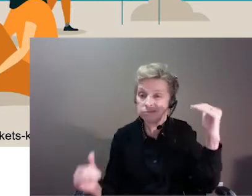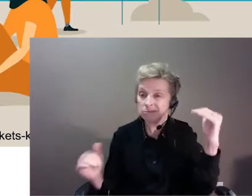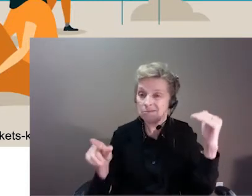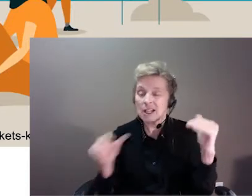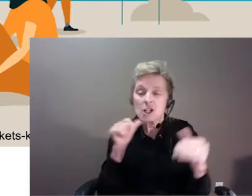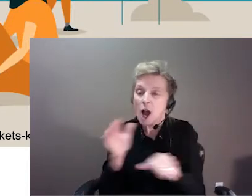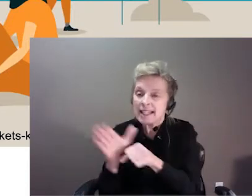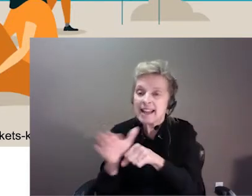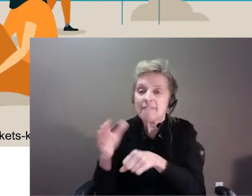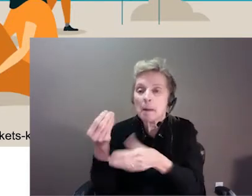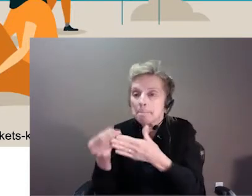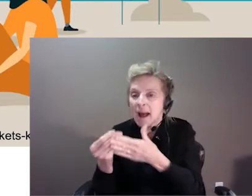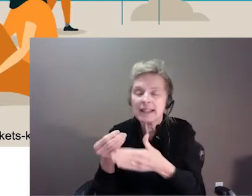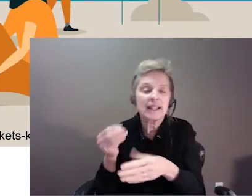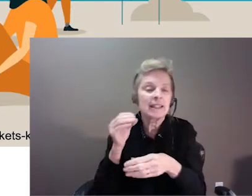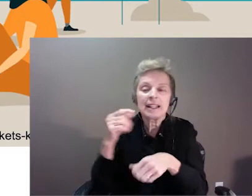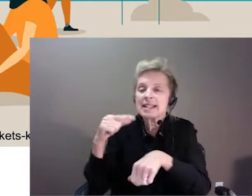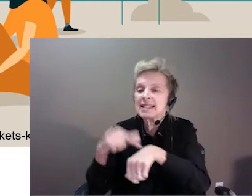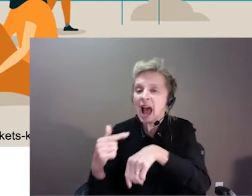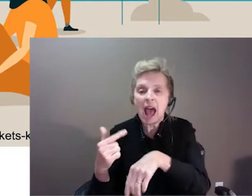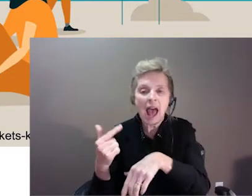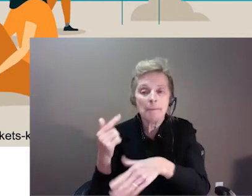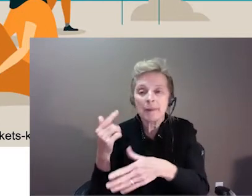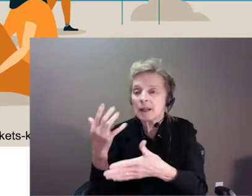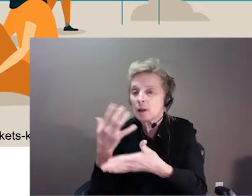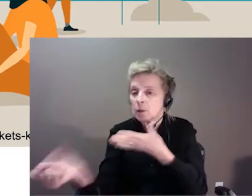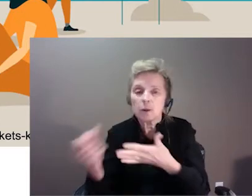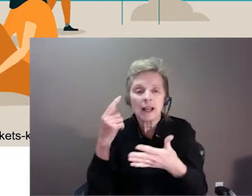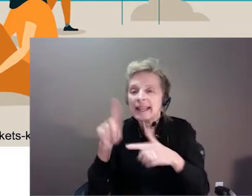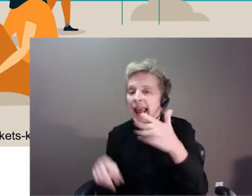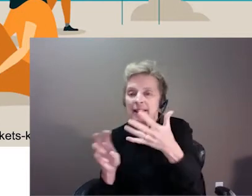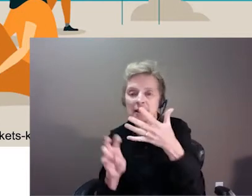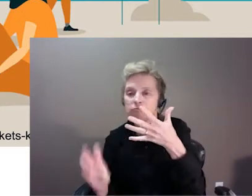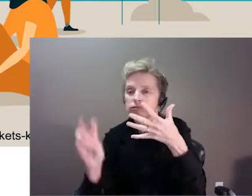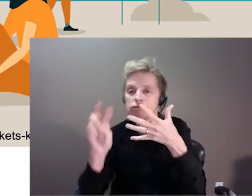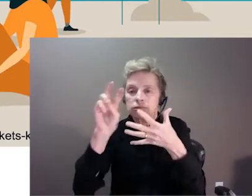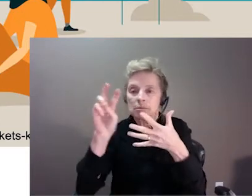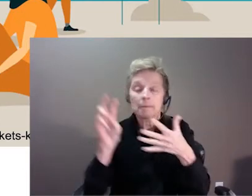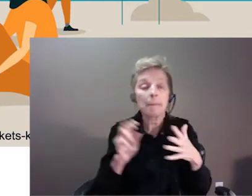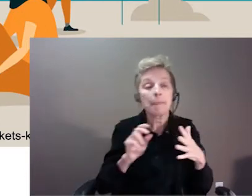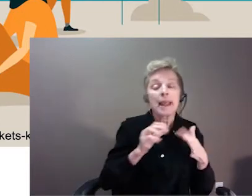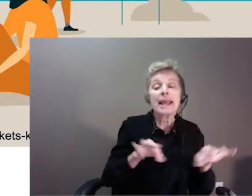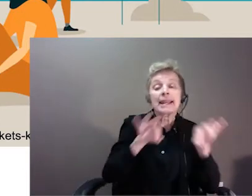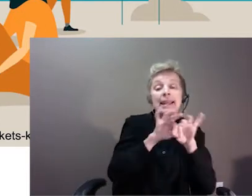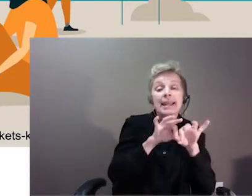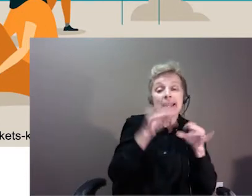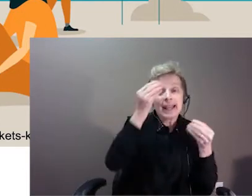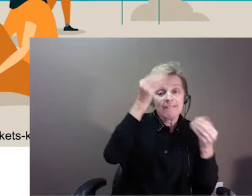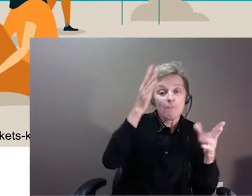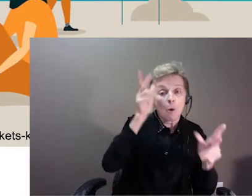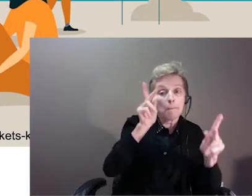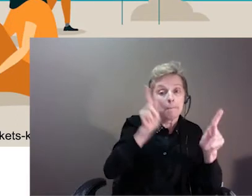proper technologies or educate themselves for career advancement. Key informants discussed several policies regarding social